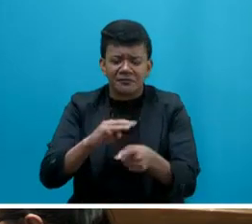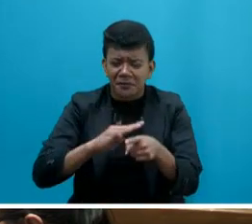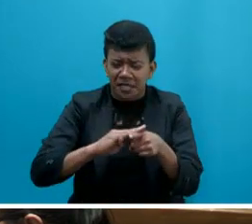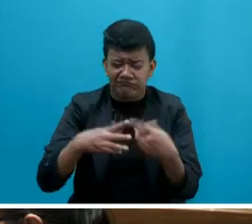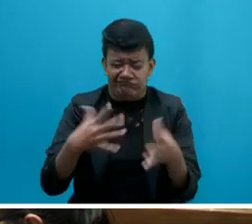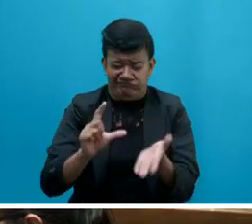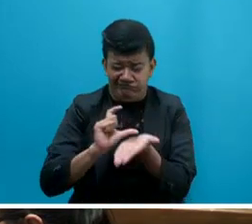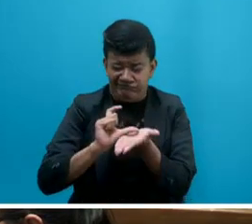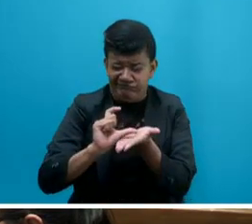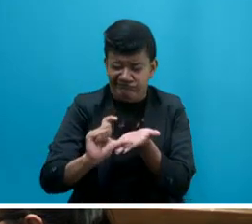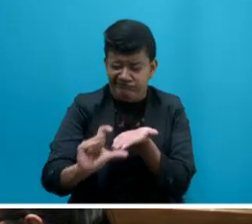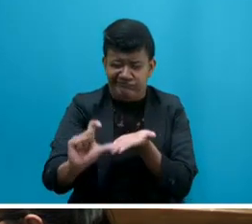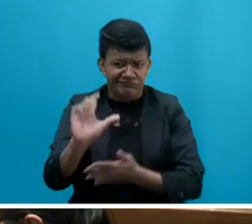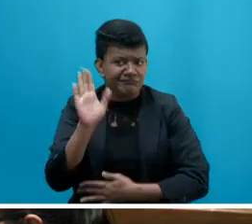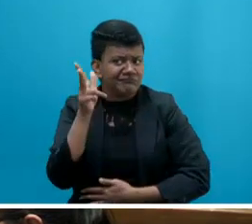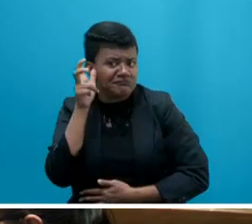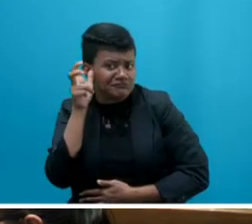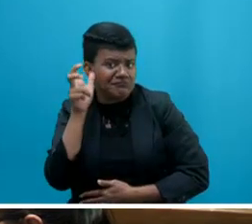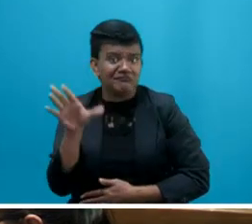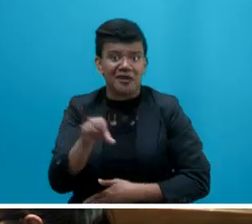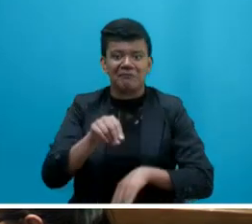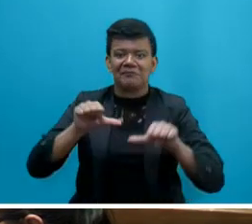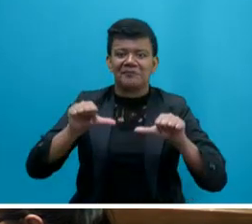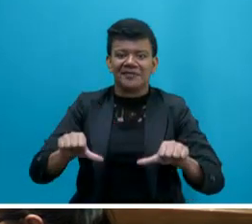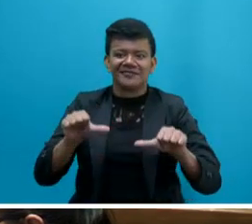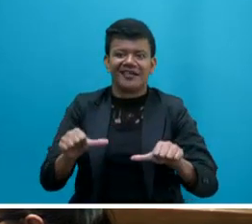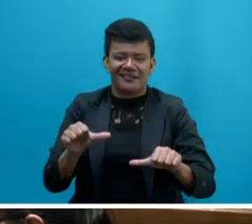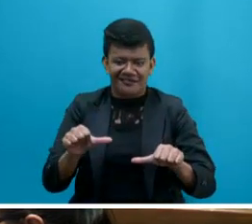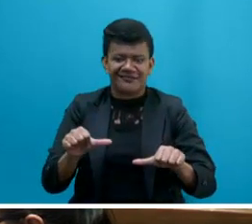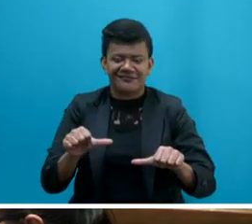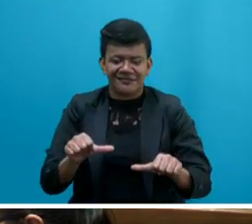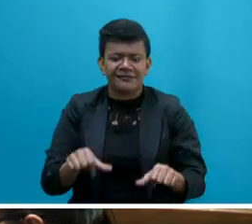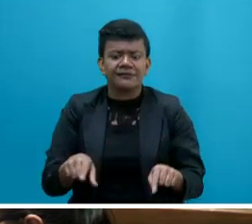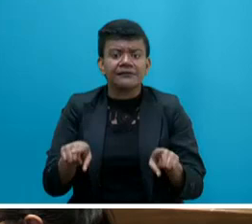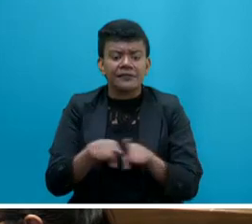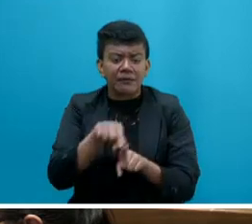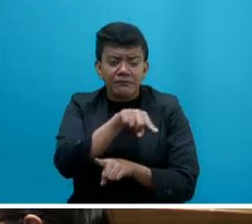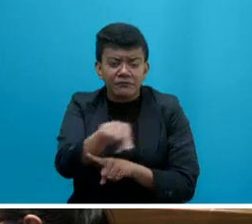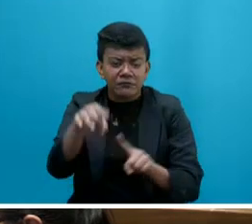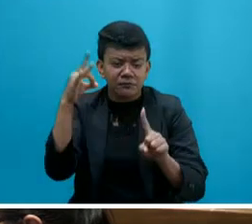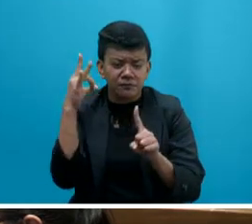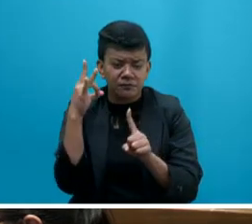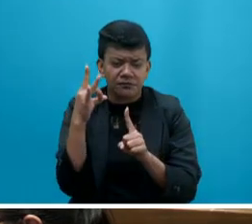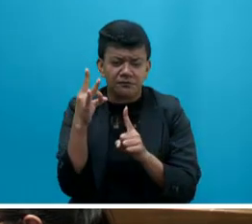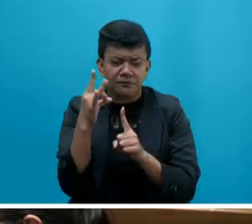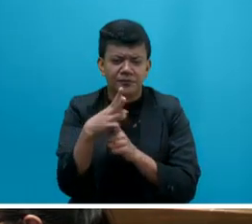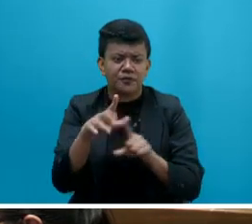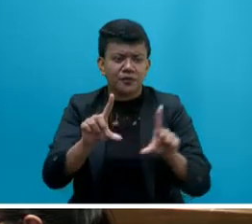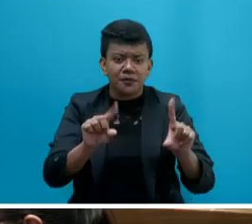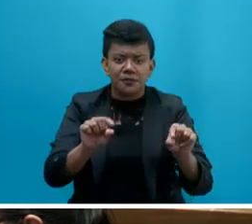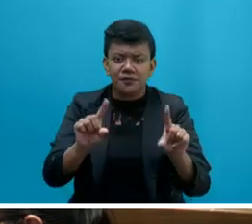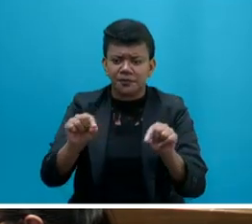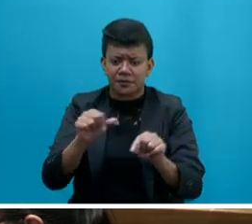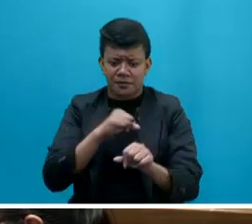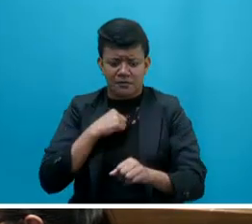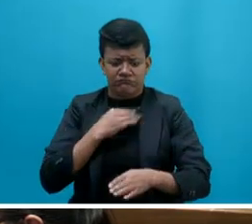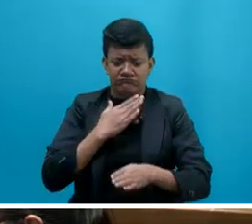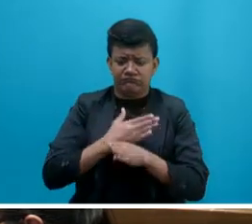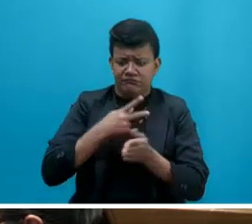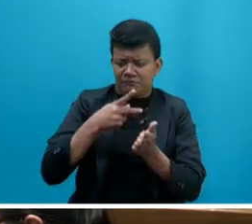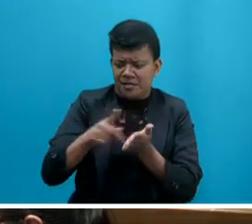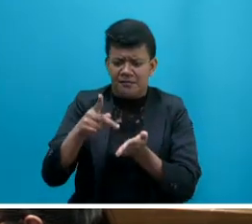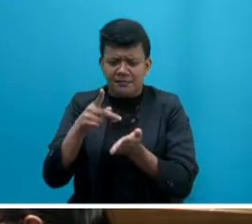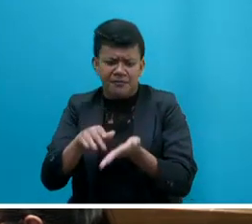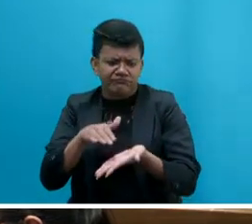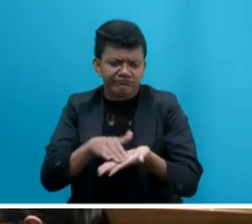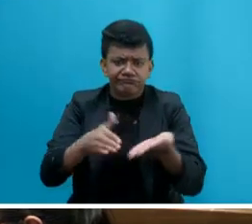His Excellency, and this is incumbent upon us, therefore, to do our part and help transform our children's lives and